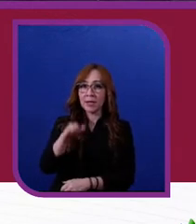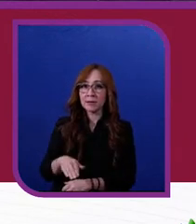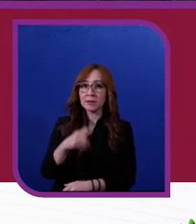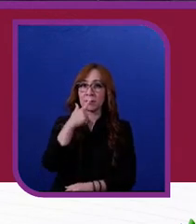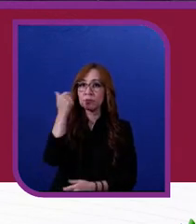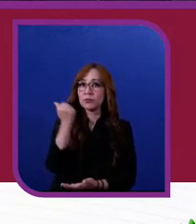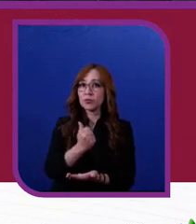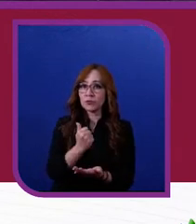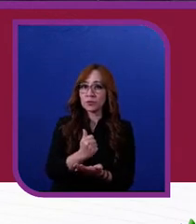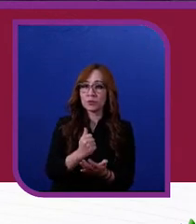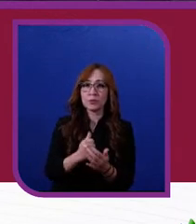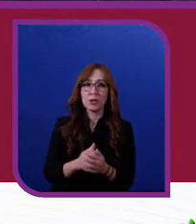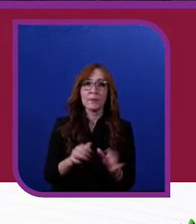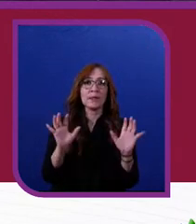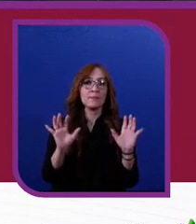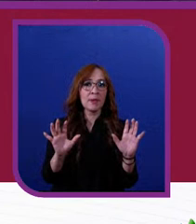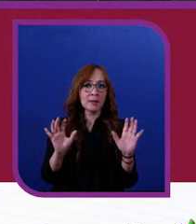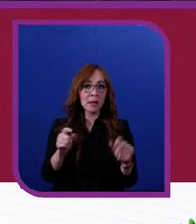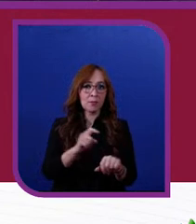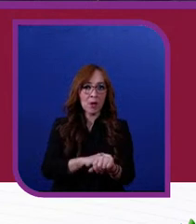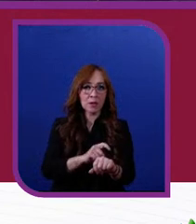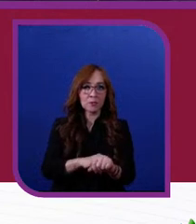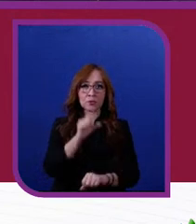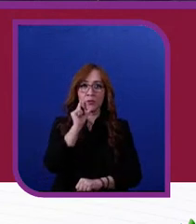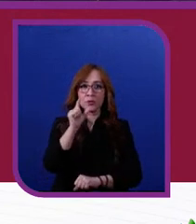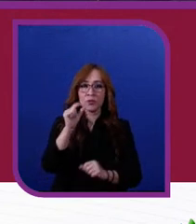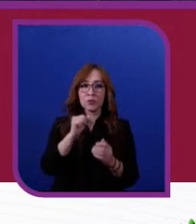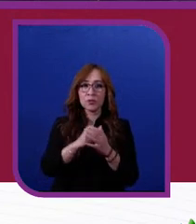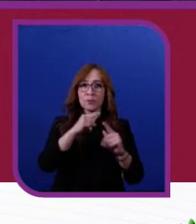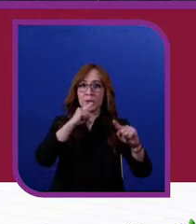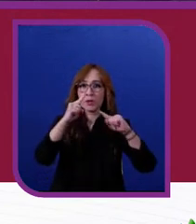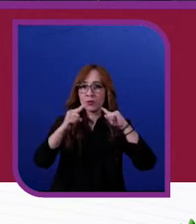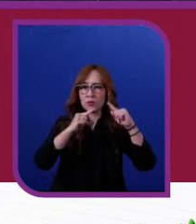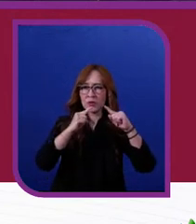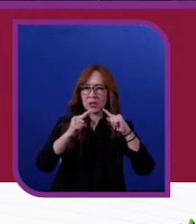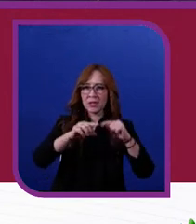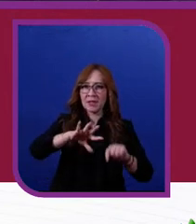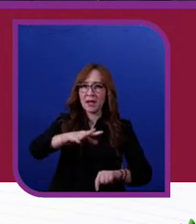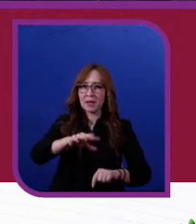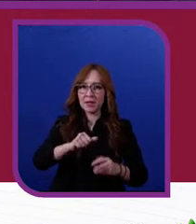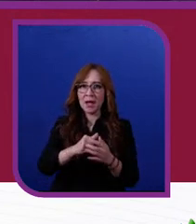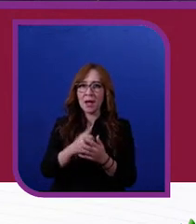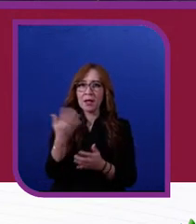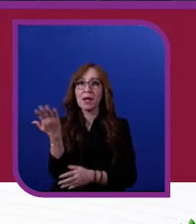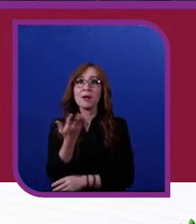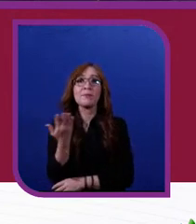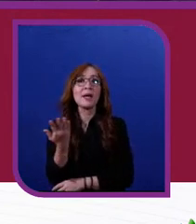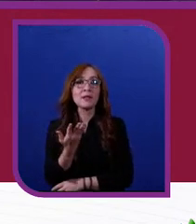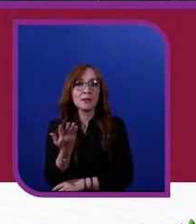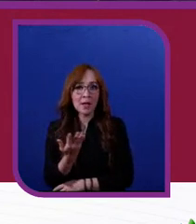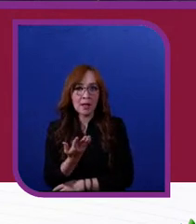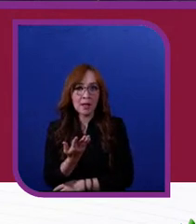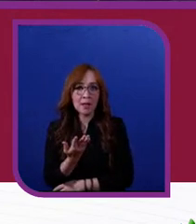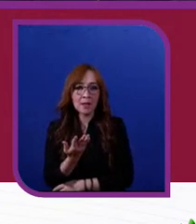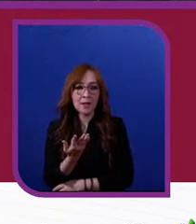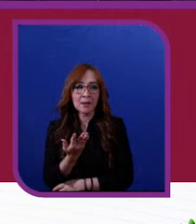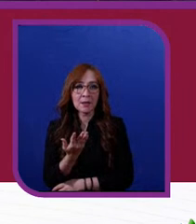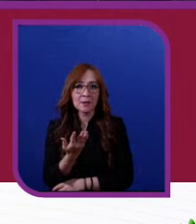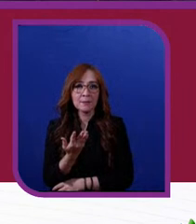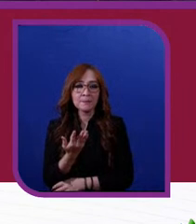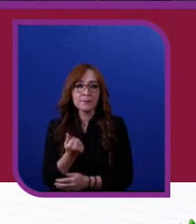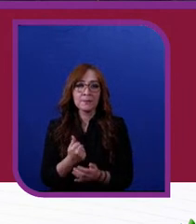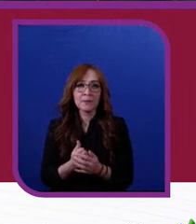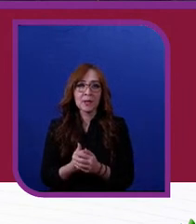and more time to discuss with one that we can get a new Project Pop blended Finance